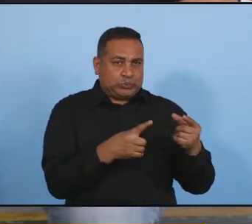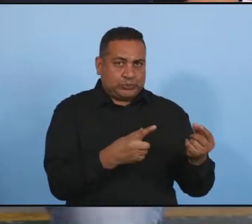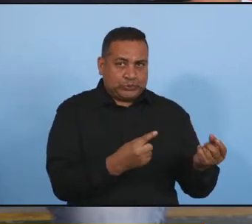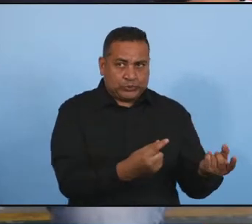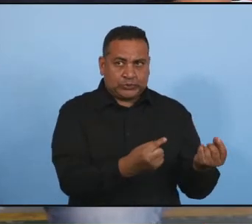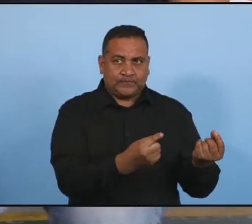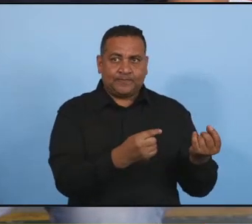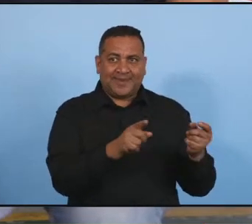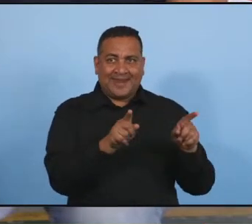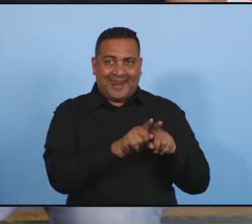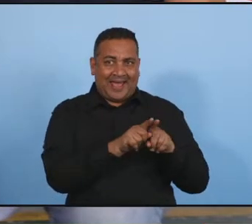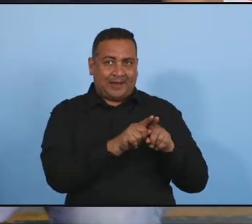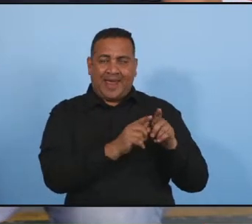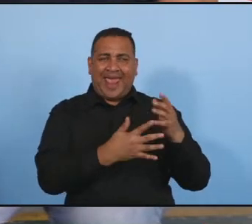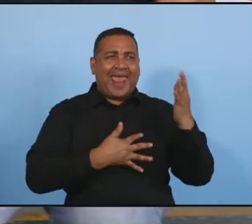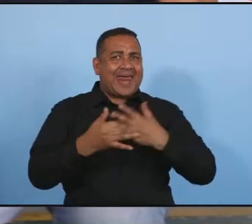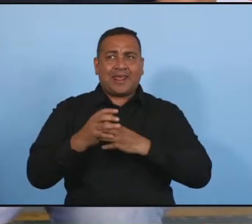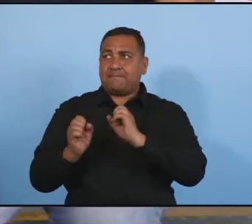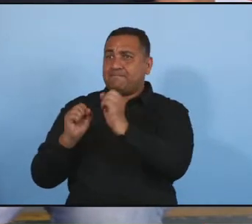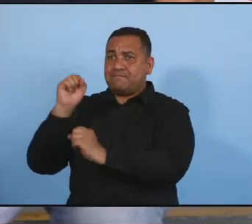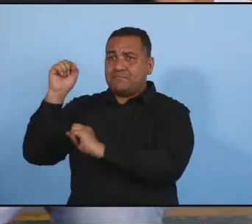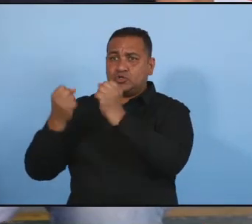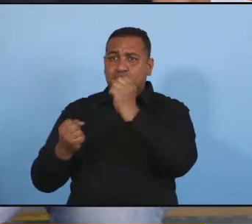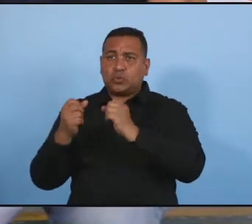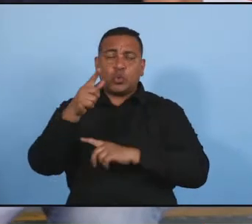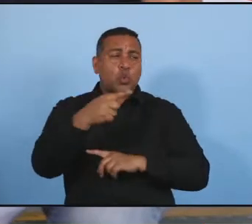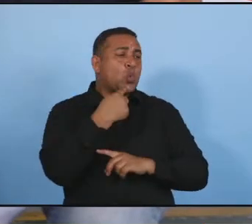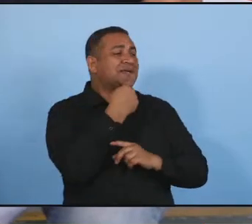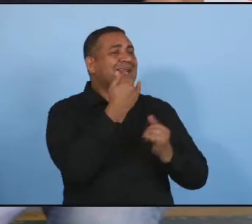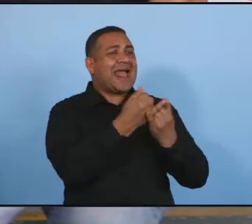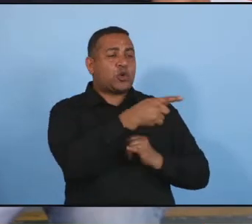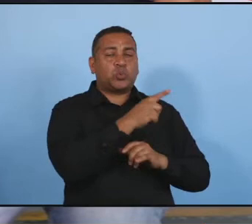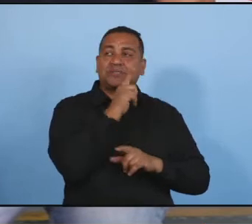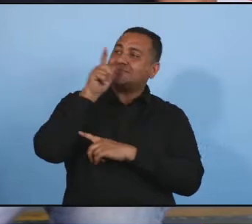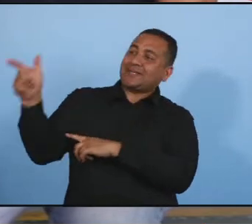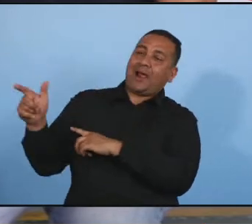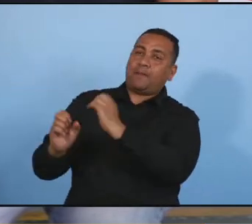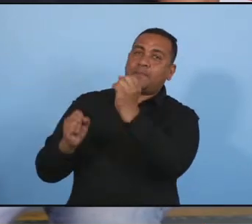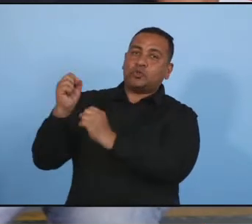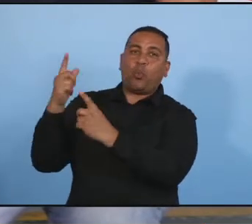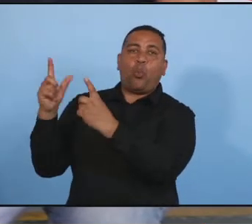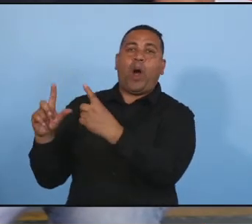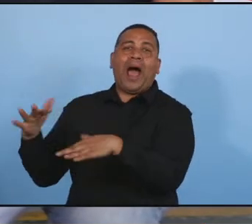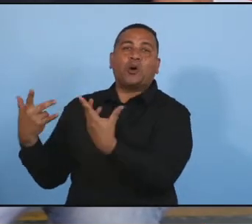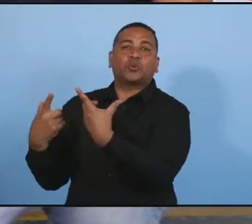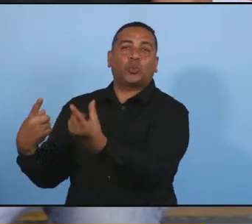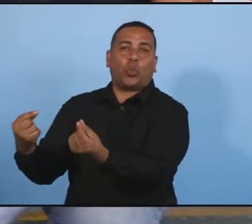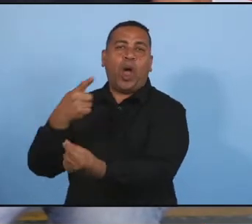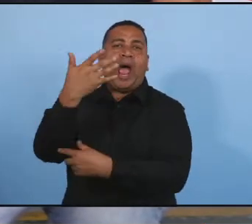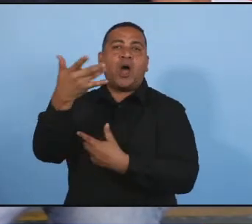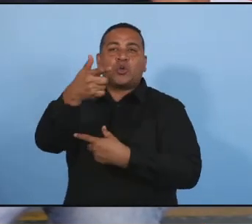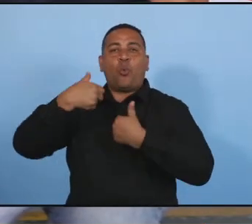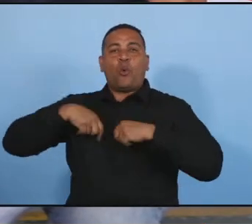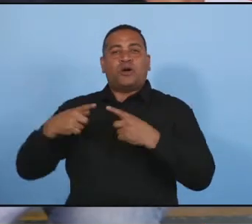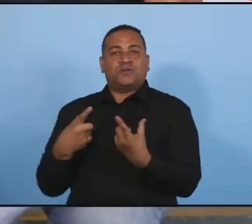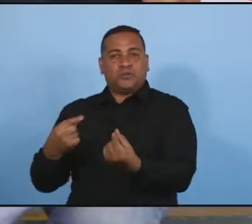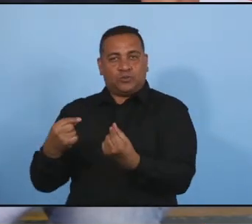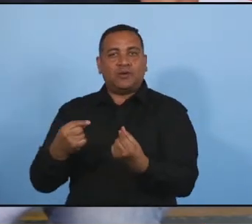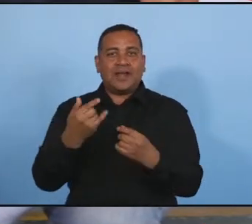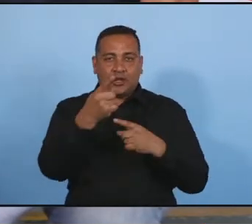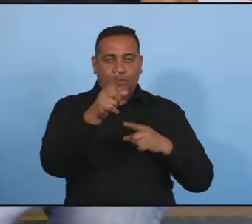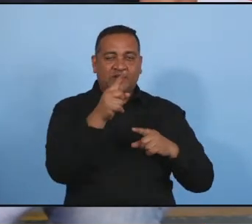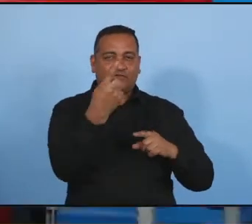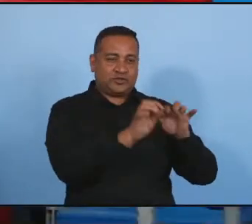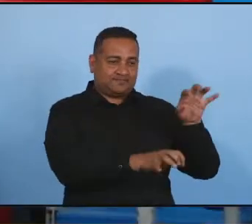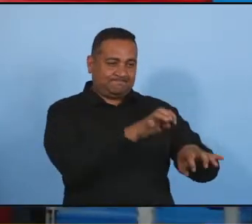machine to do and perform the task that is Yes, to required. perform the task, yes. What is the entrance criteria for this course? The entrance